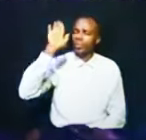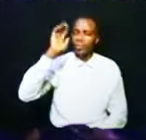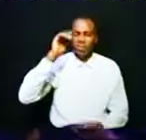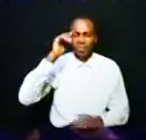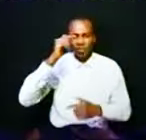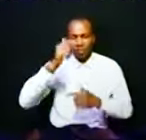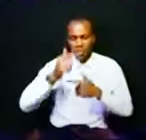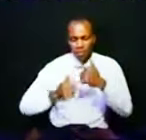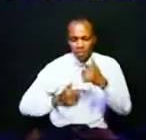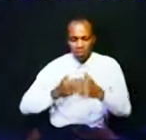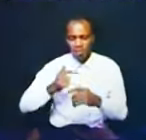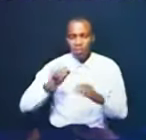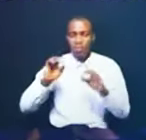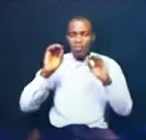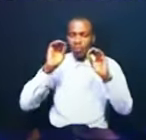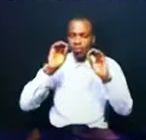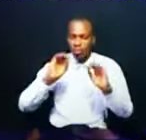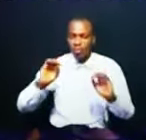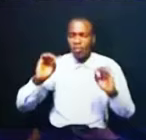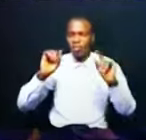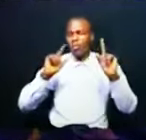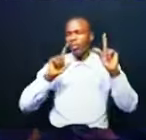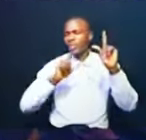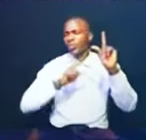need. Thy grace.